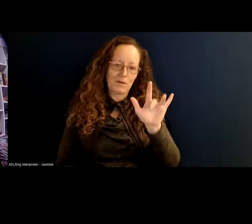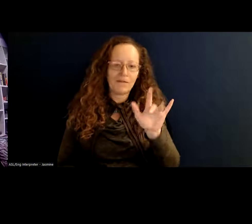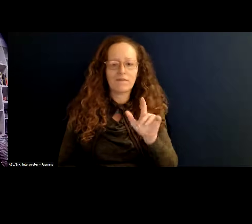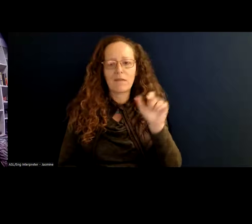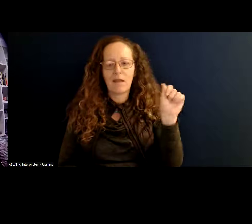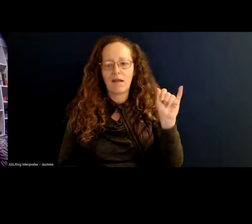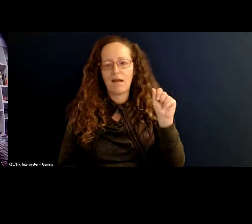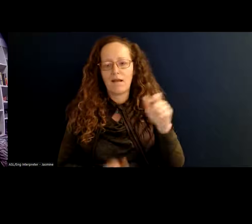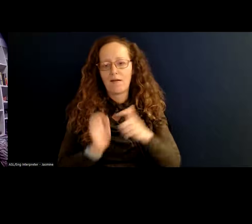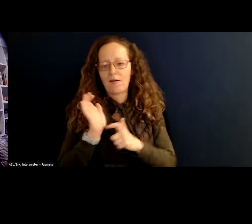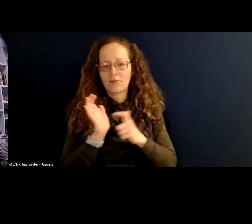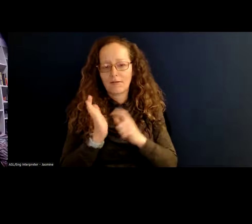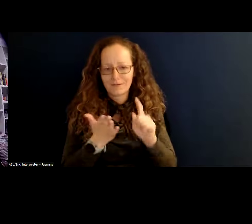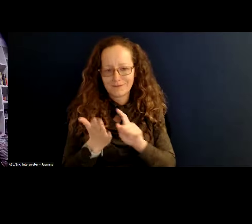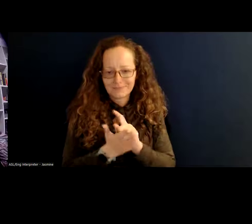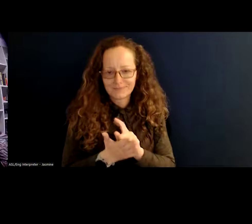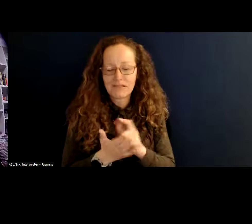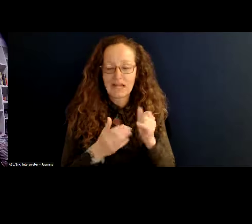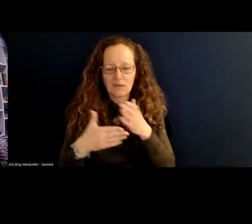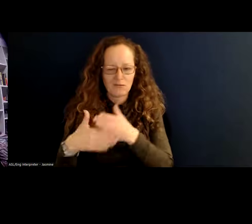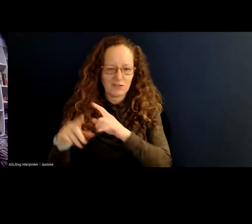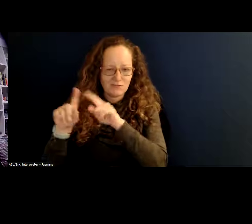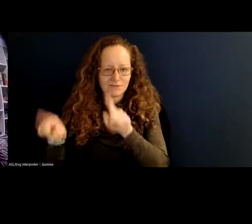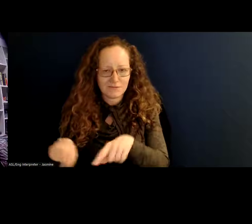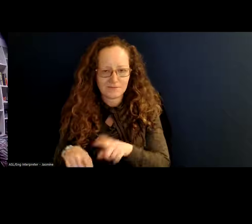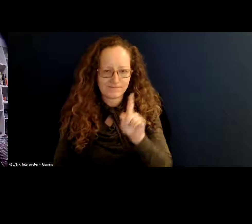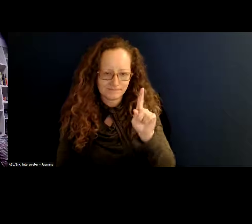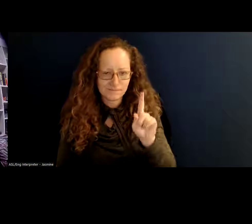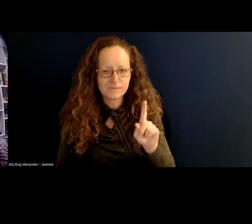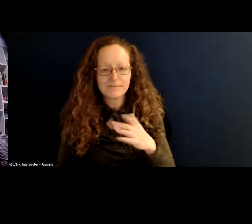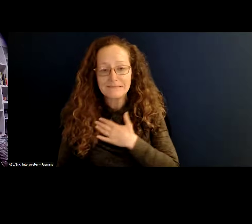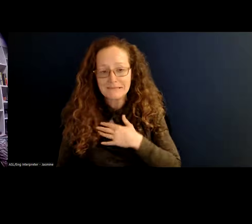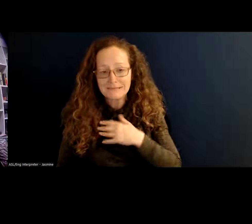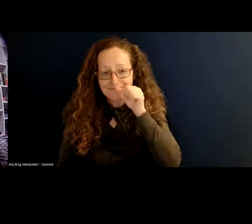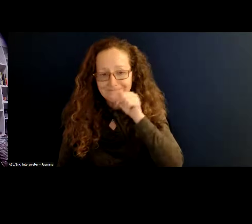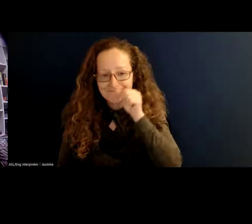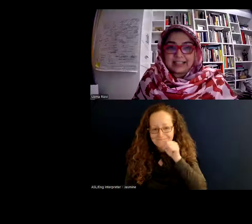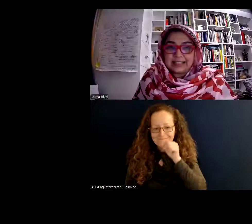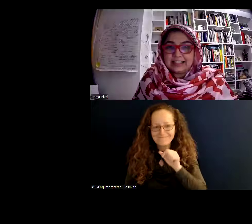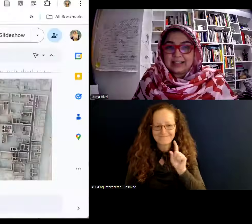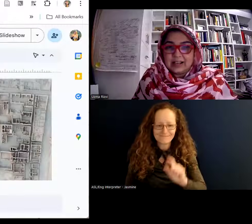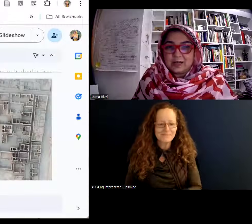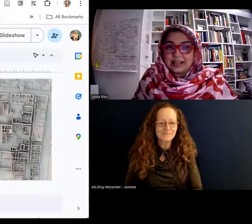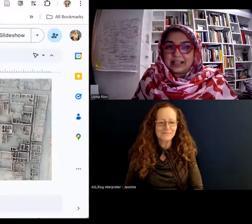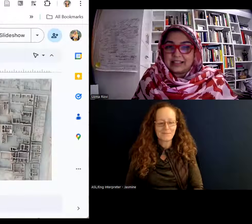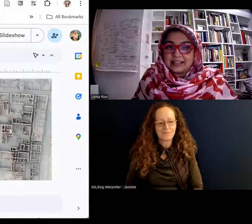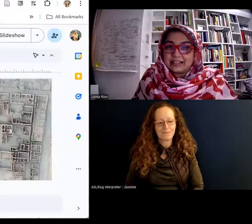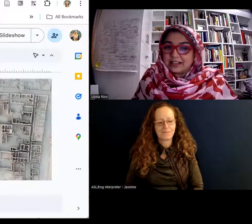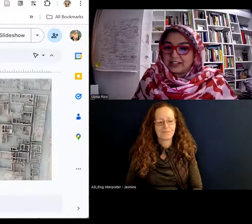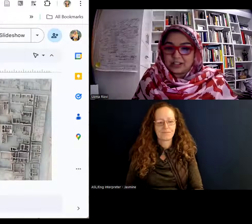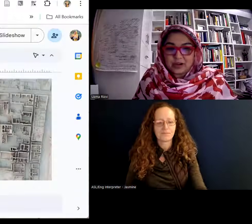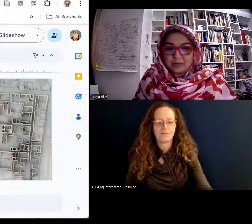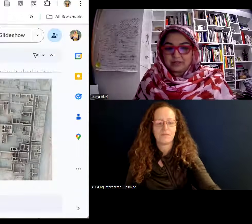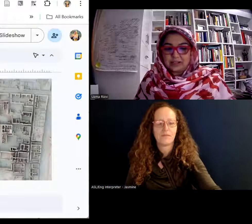Hour. I'm going to share my screen, so please bear with me for a second while I get